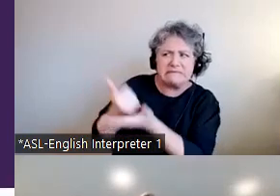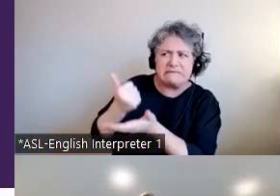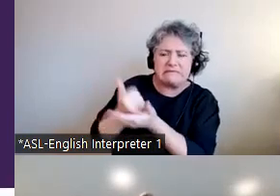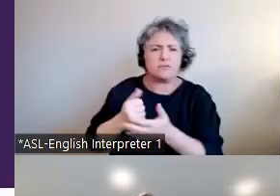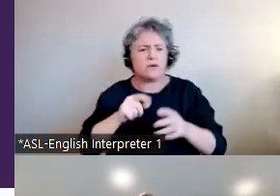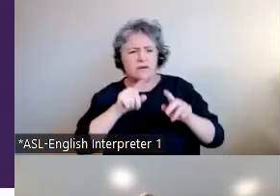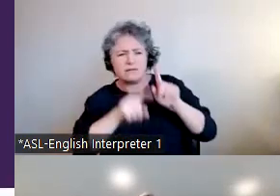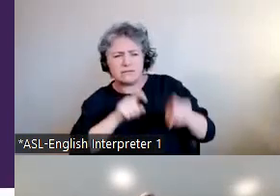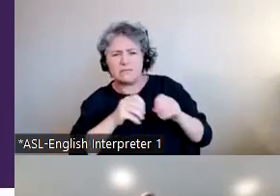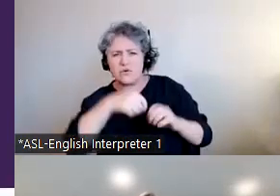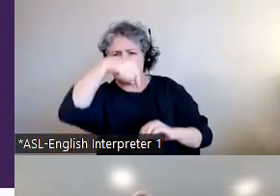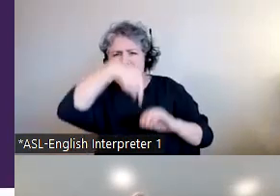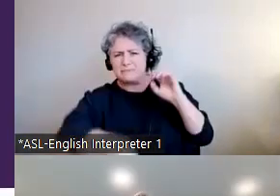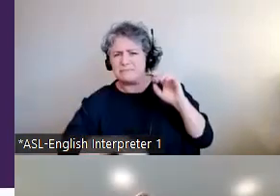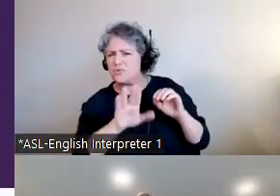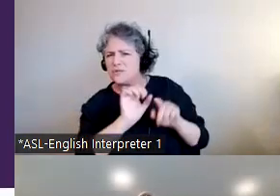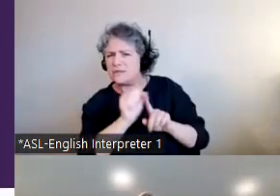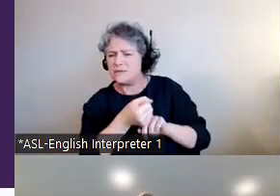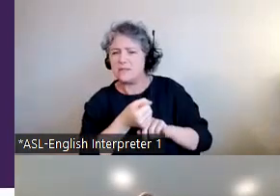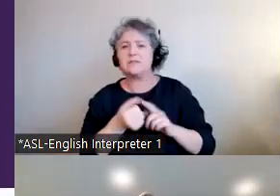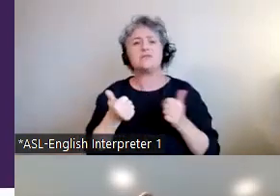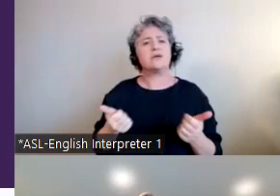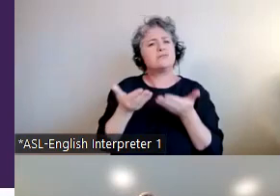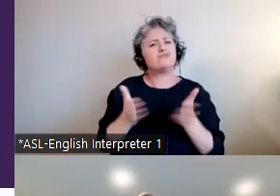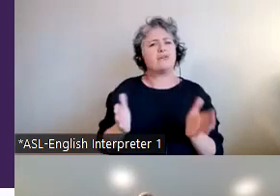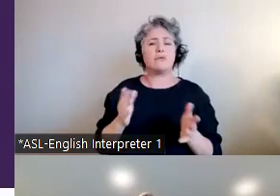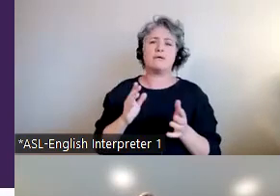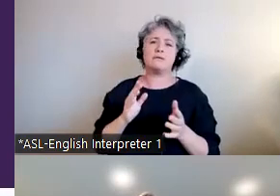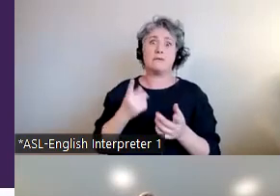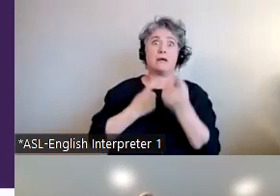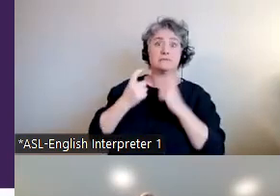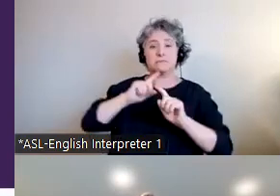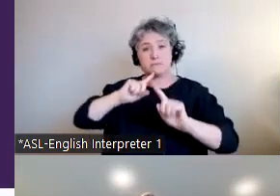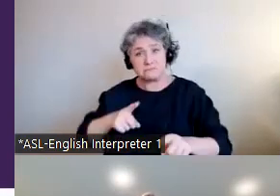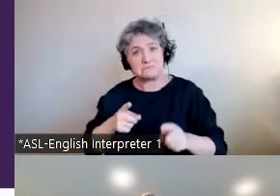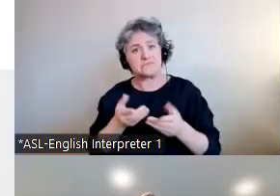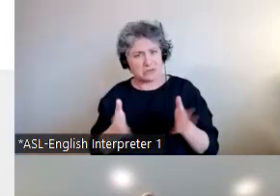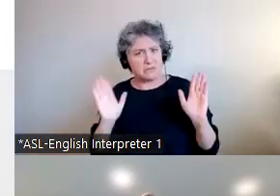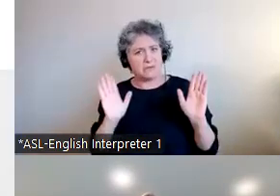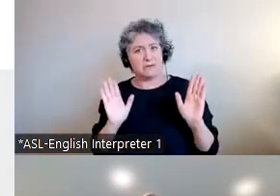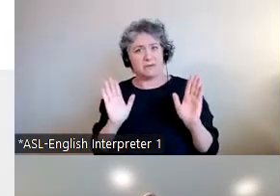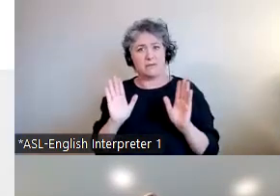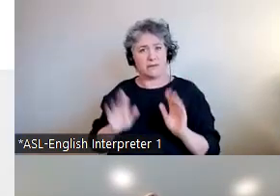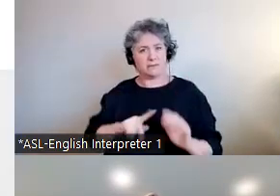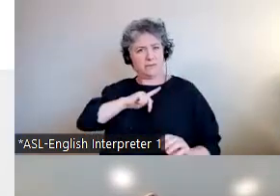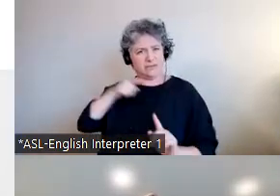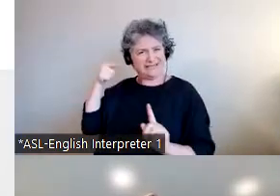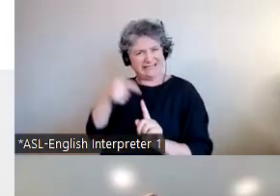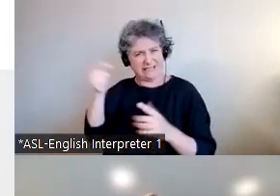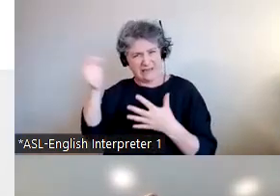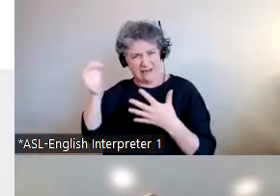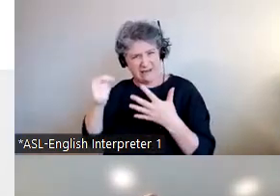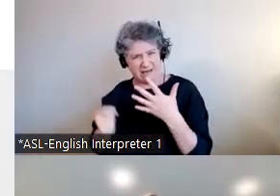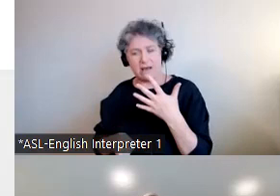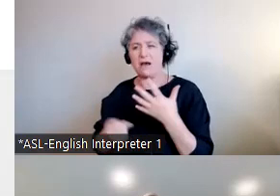can answer personal or sort of general questions today and try our best to answer those. But again, you can reach out through our email and our websites